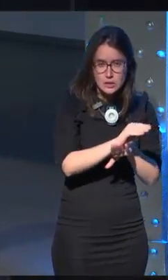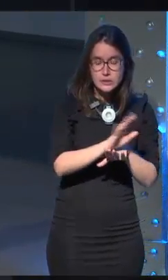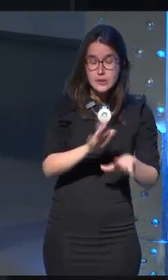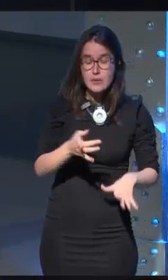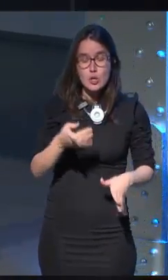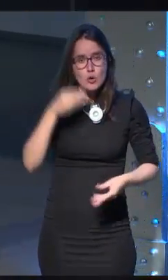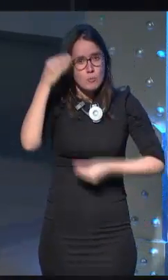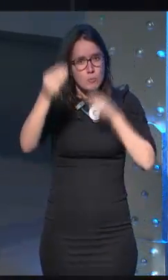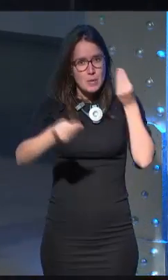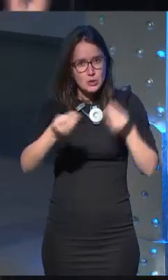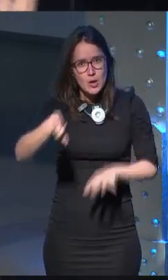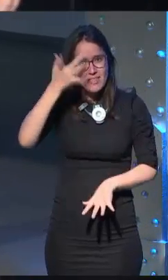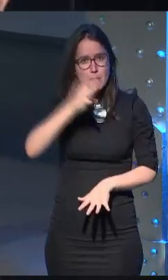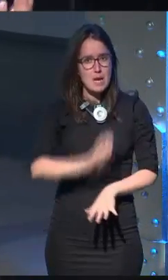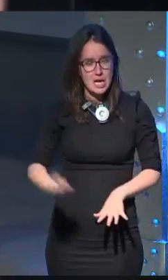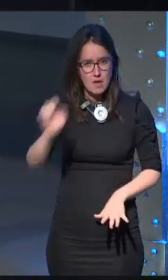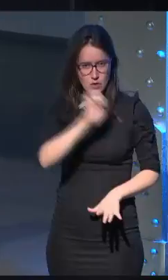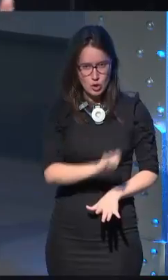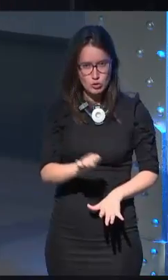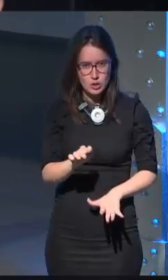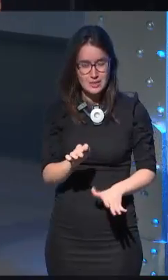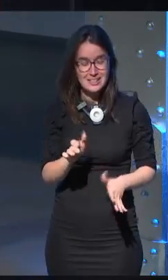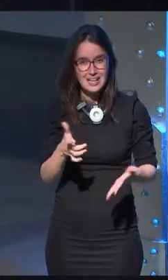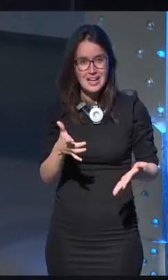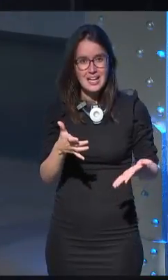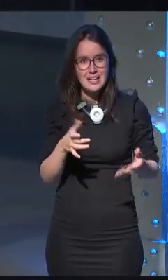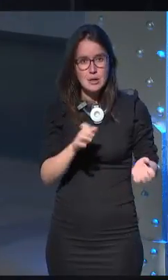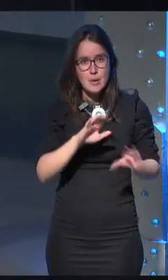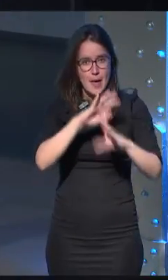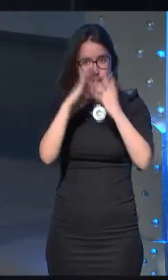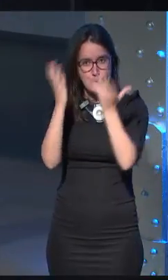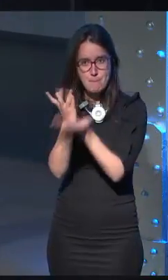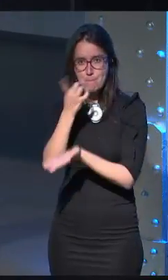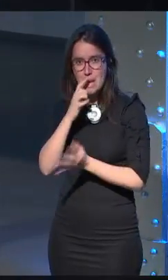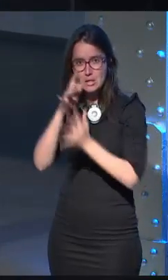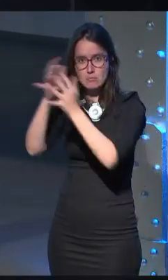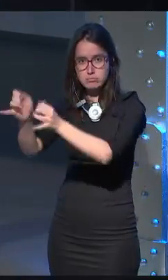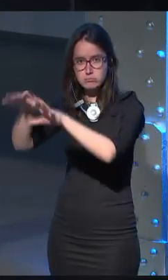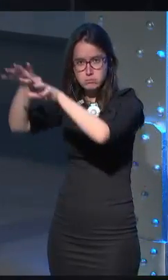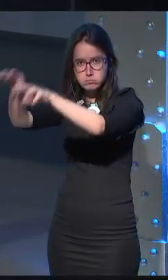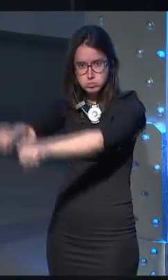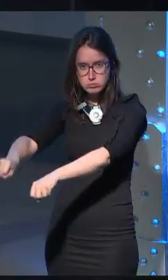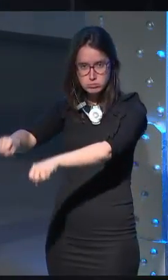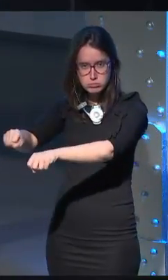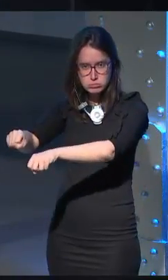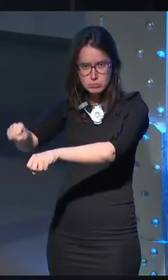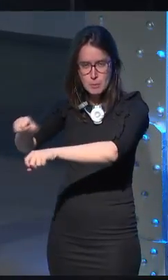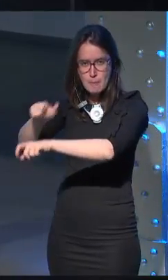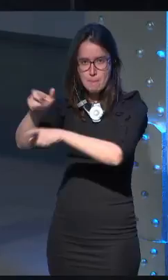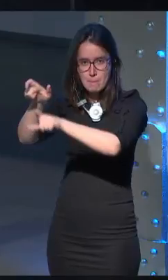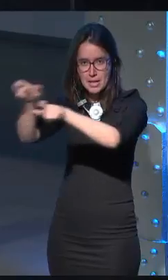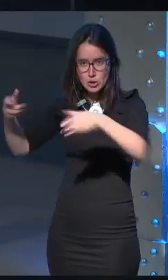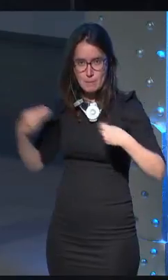Great idea to someday going to Mars and colonizing Mars. But I do not think Mars is any kind of